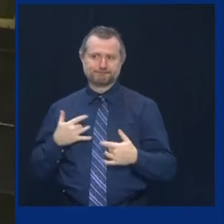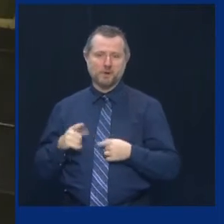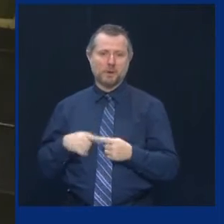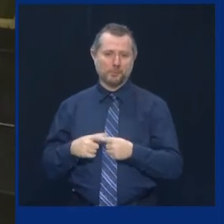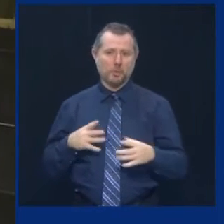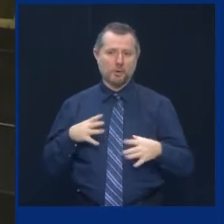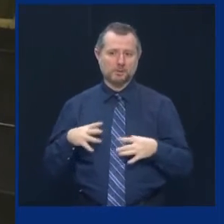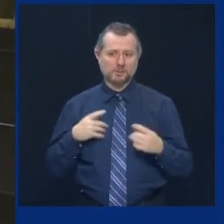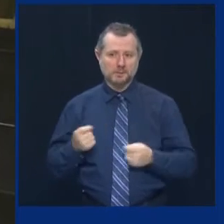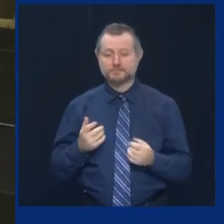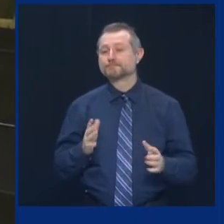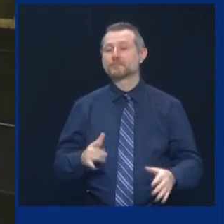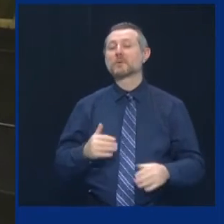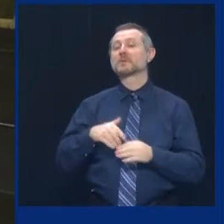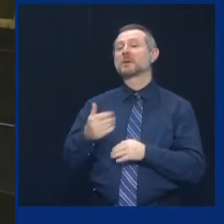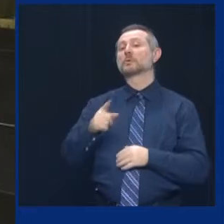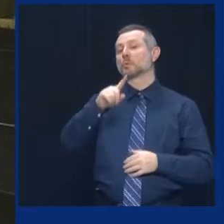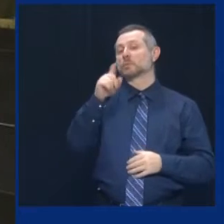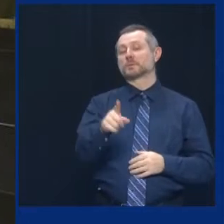Next question, operator.